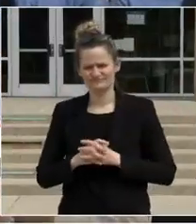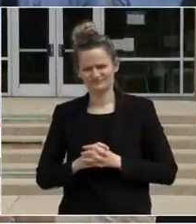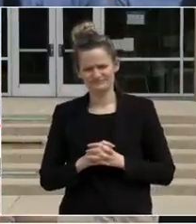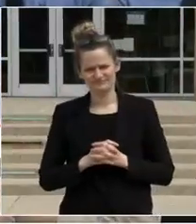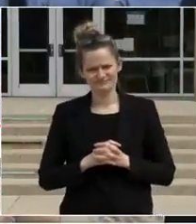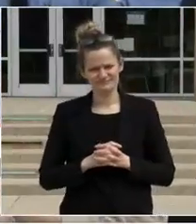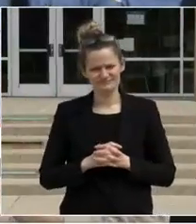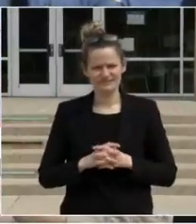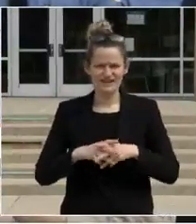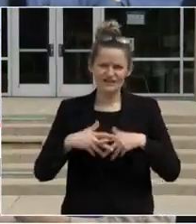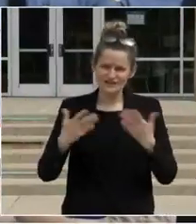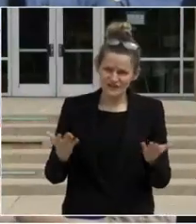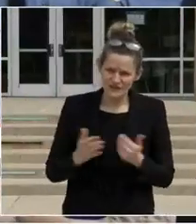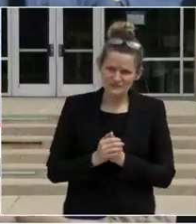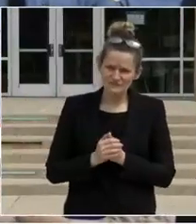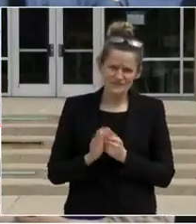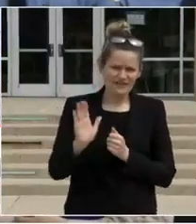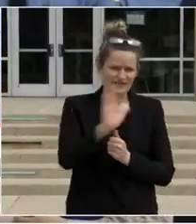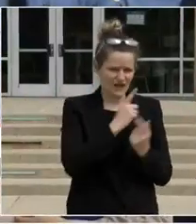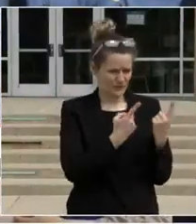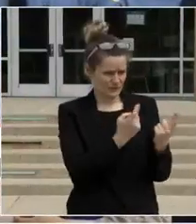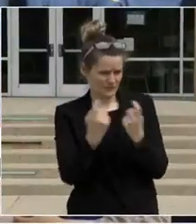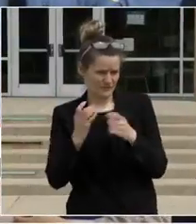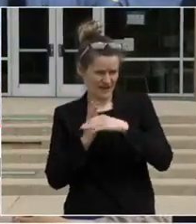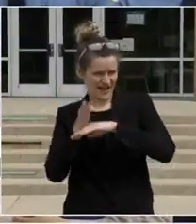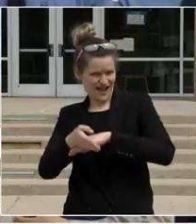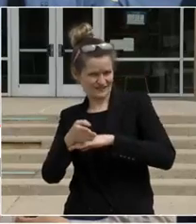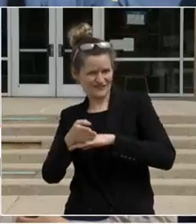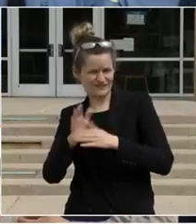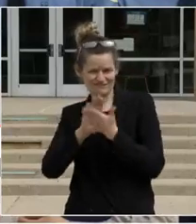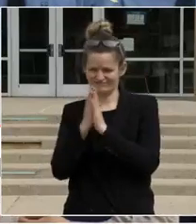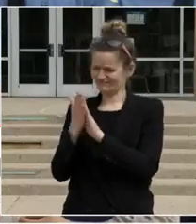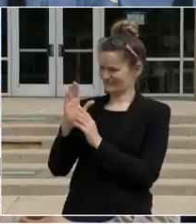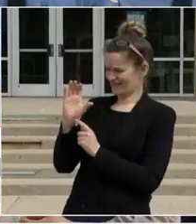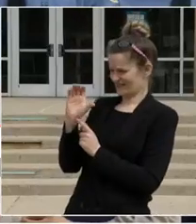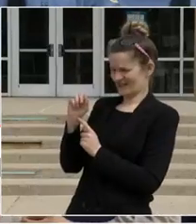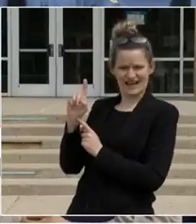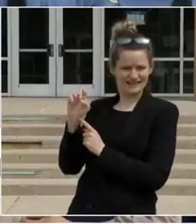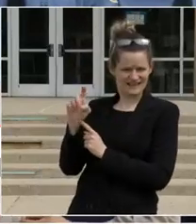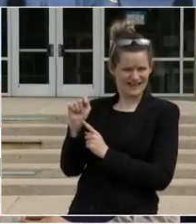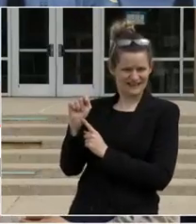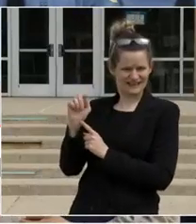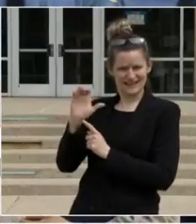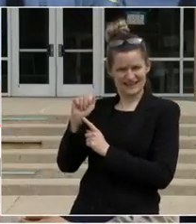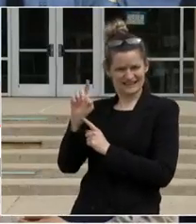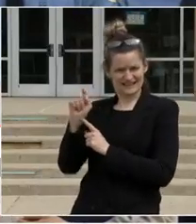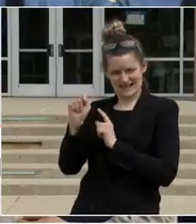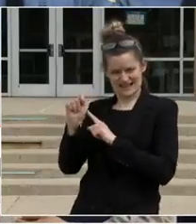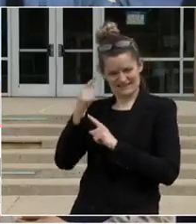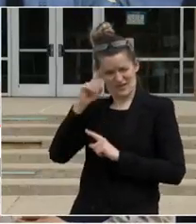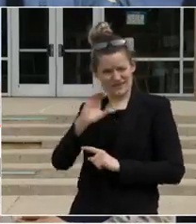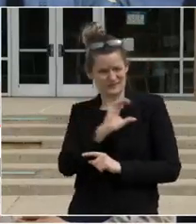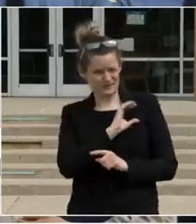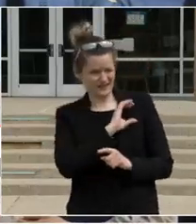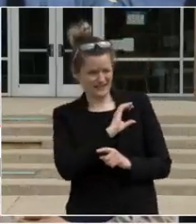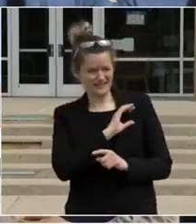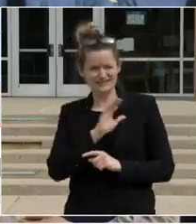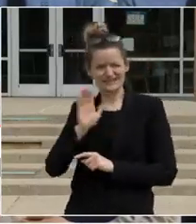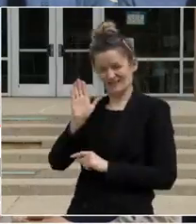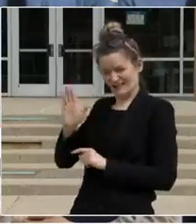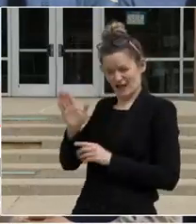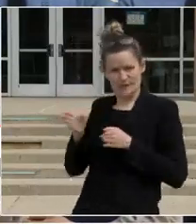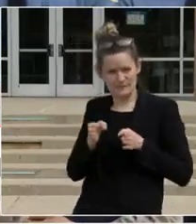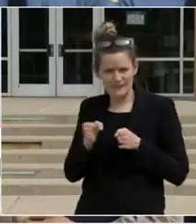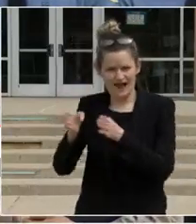recruiting salary after becoming police cadets and they transition over to police officers, again, on a path to the middle class, we start them out at